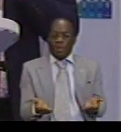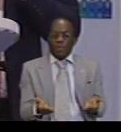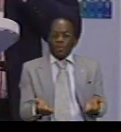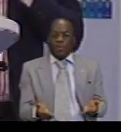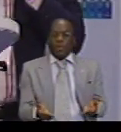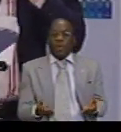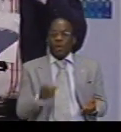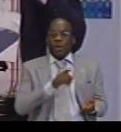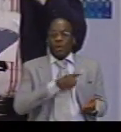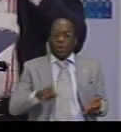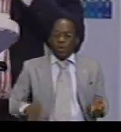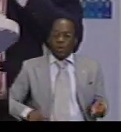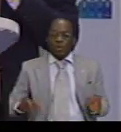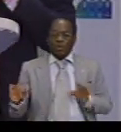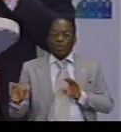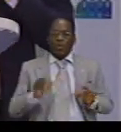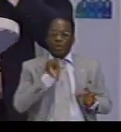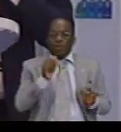Lord, do not pass me by.